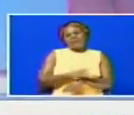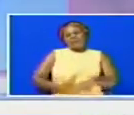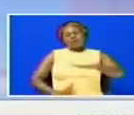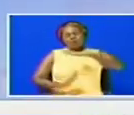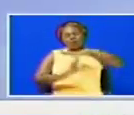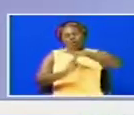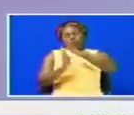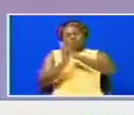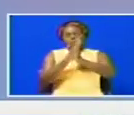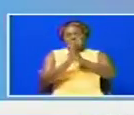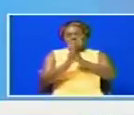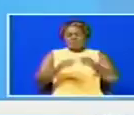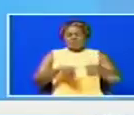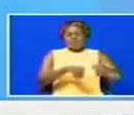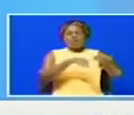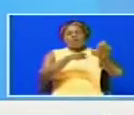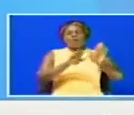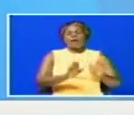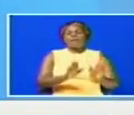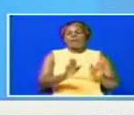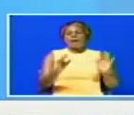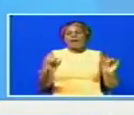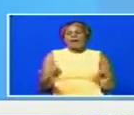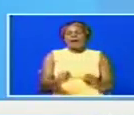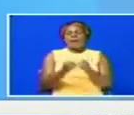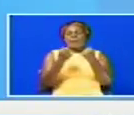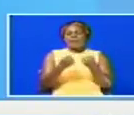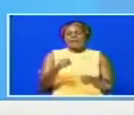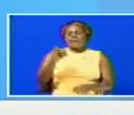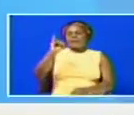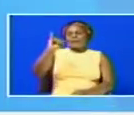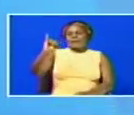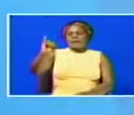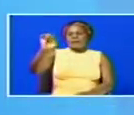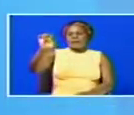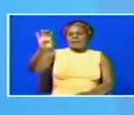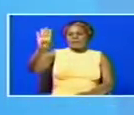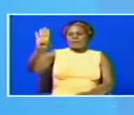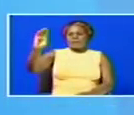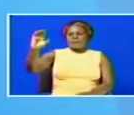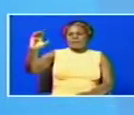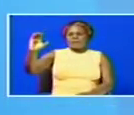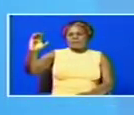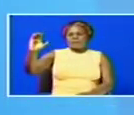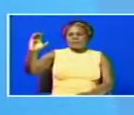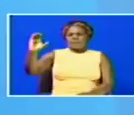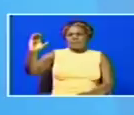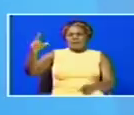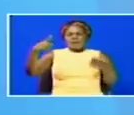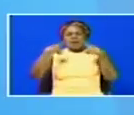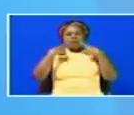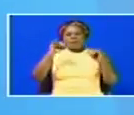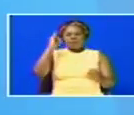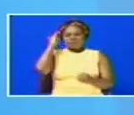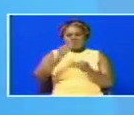story today that we're keeping our eye on, and that is what's happening with the Independent Electoral and Boundaries Commission that is all set to announce its